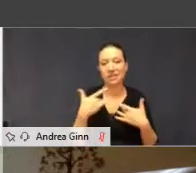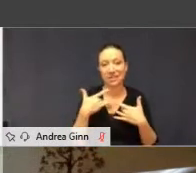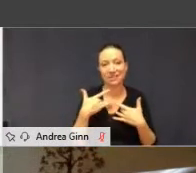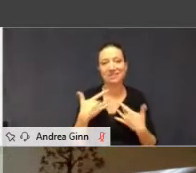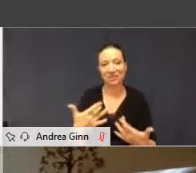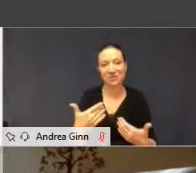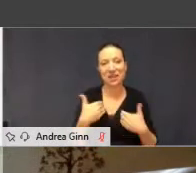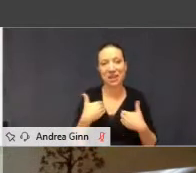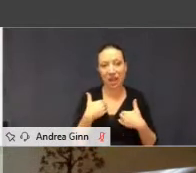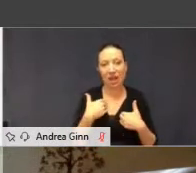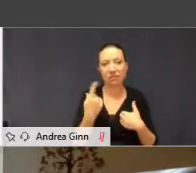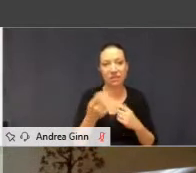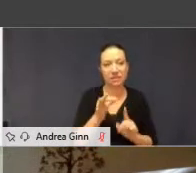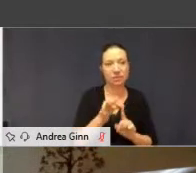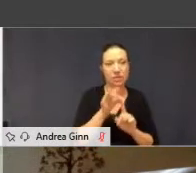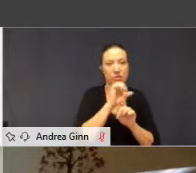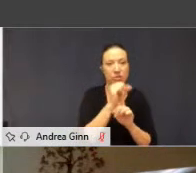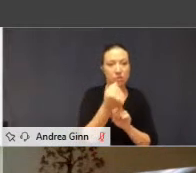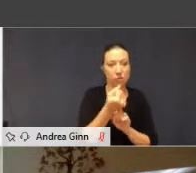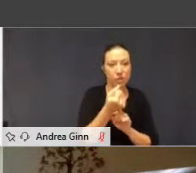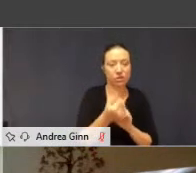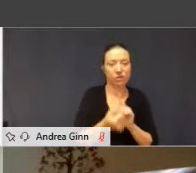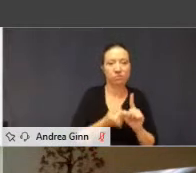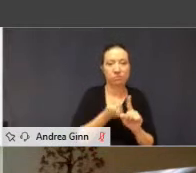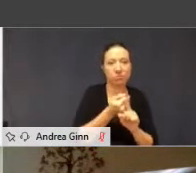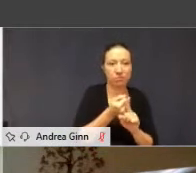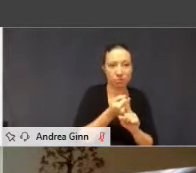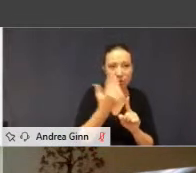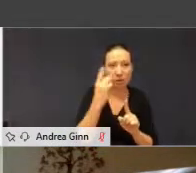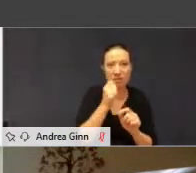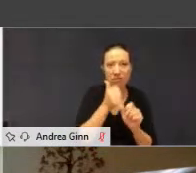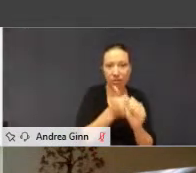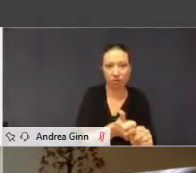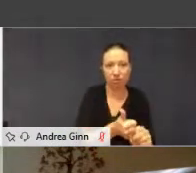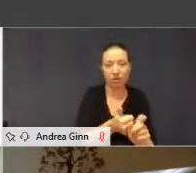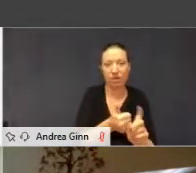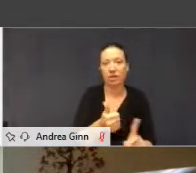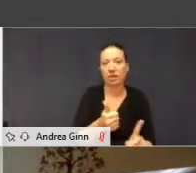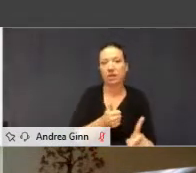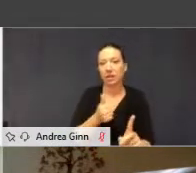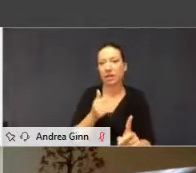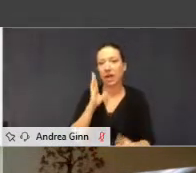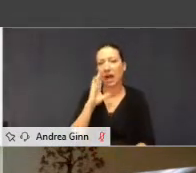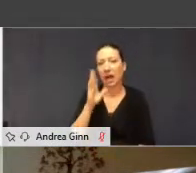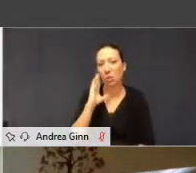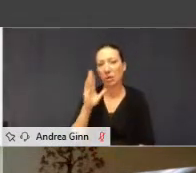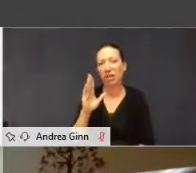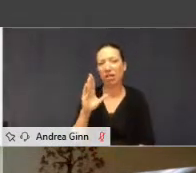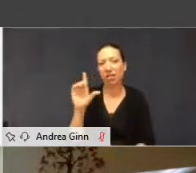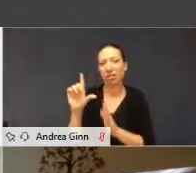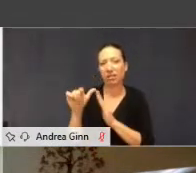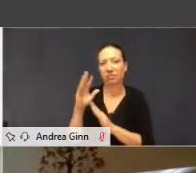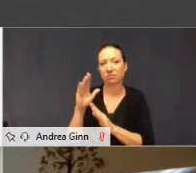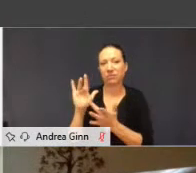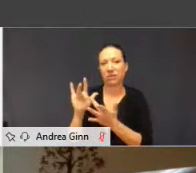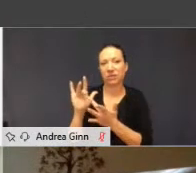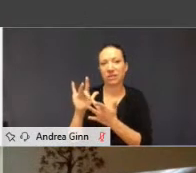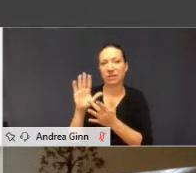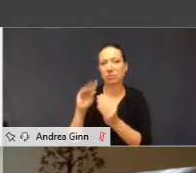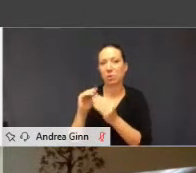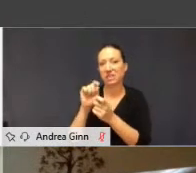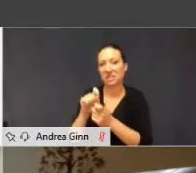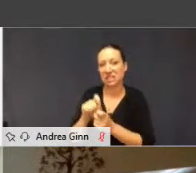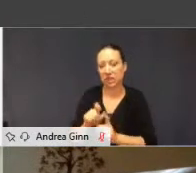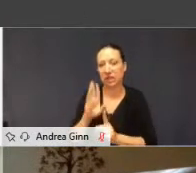so part of this, and we do commit to, I'll get back with you offline and get more detail, and we'll follow up